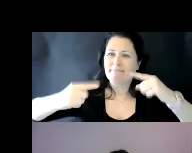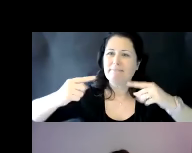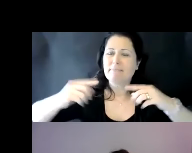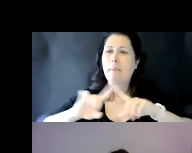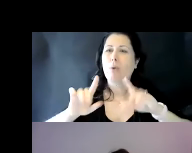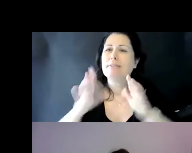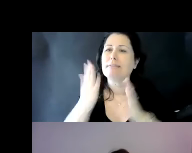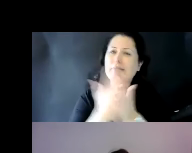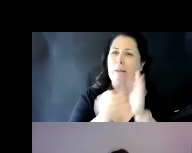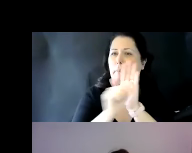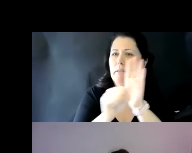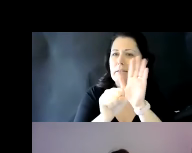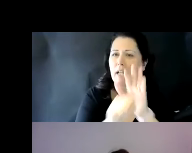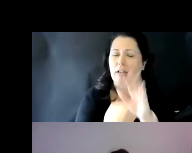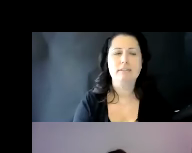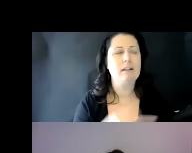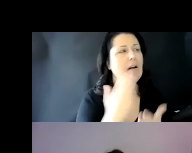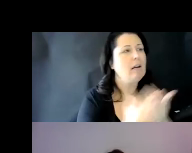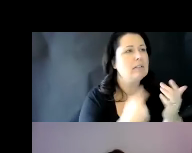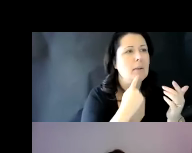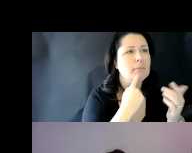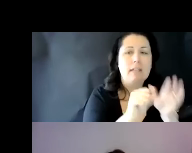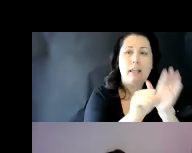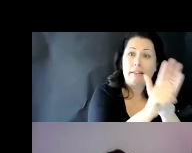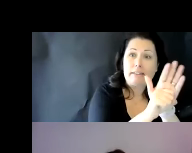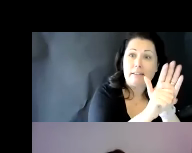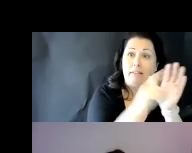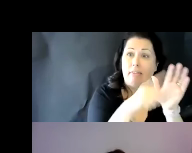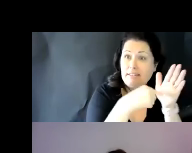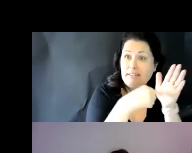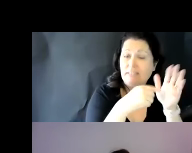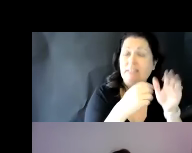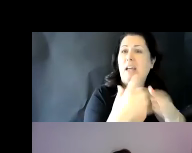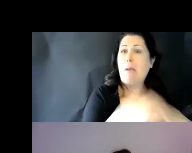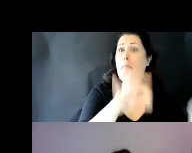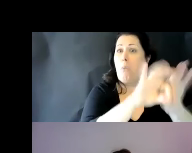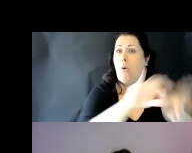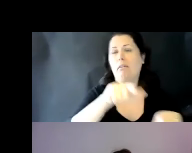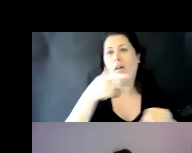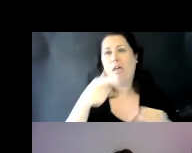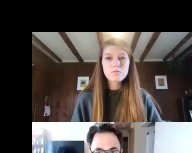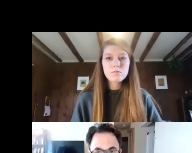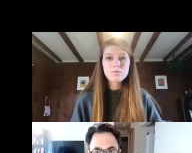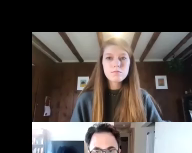people saying a certain indicator was very important and some people saying it was totally unimportant.